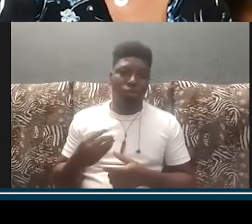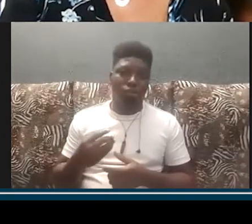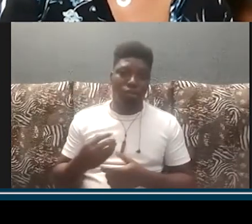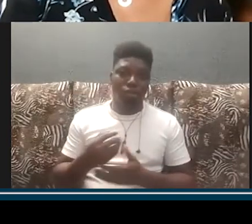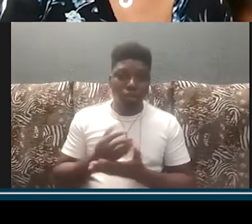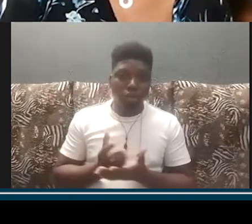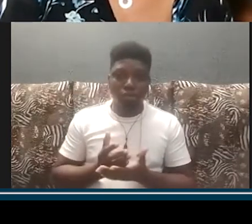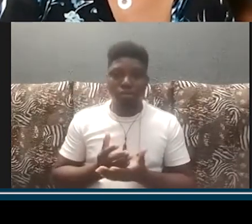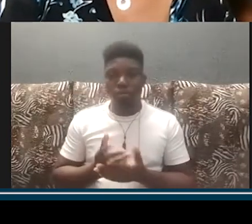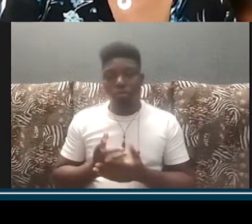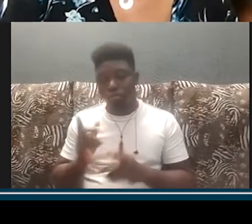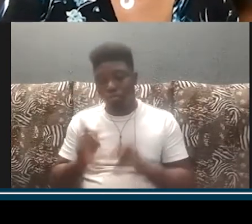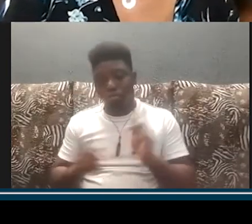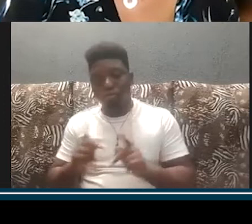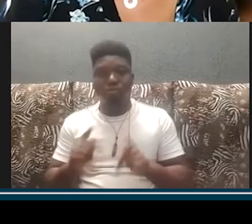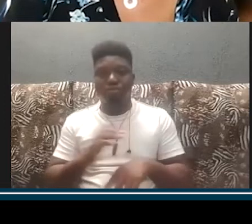people don't think,